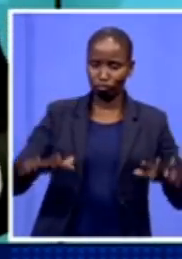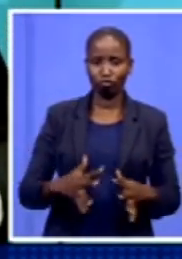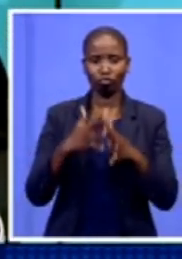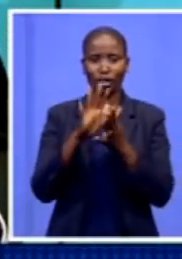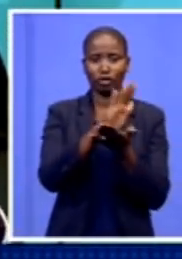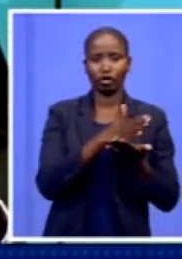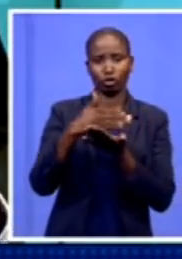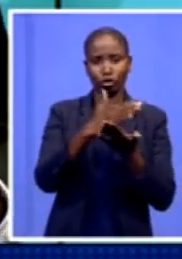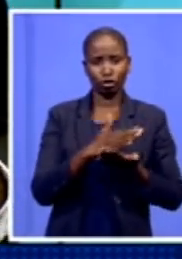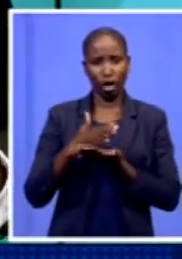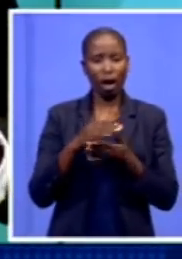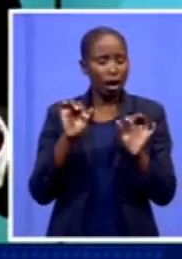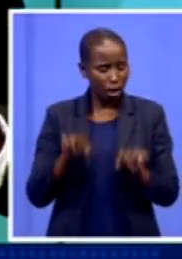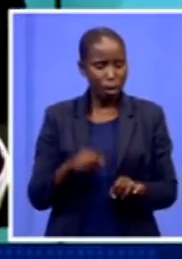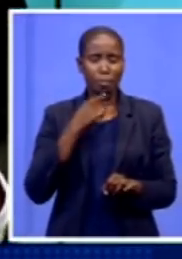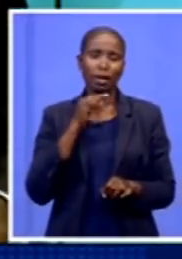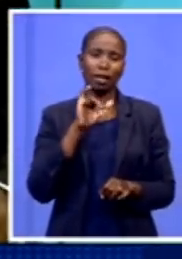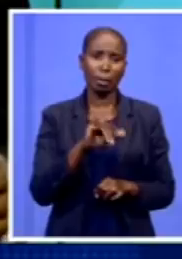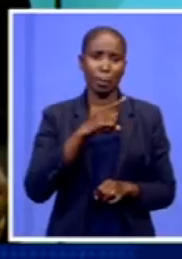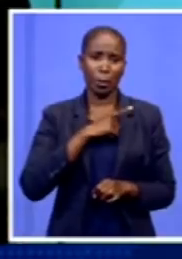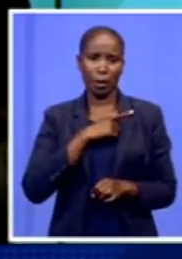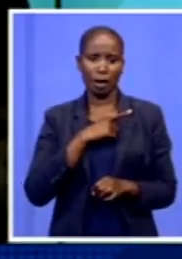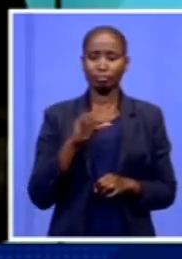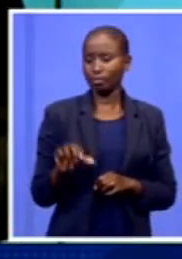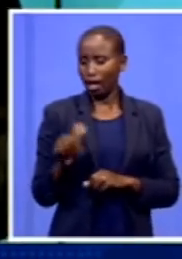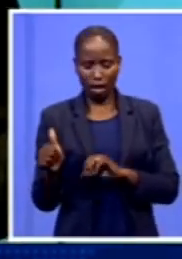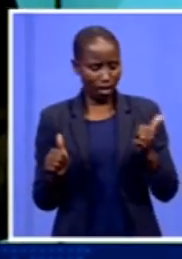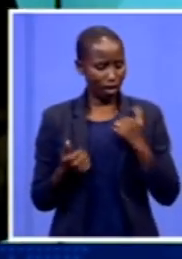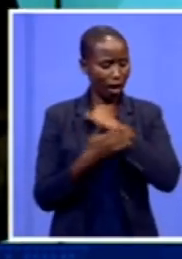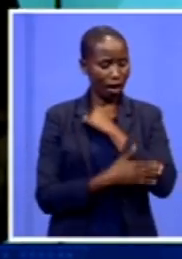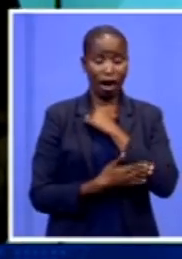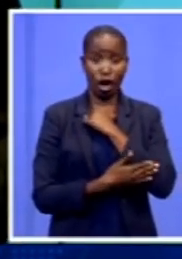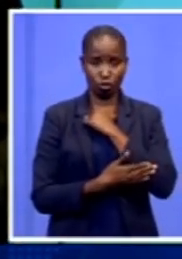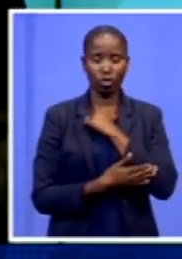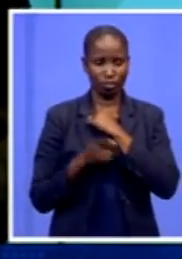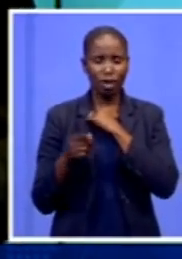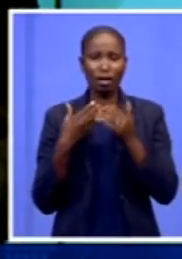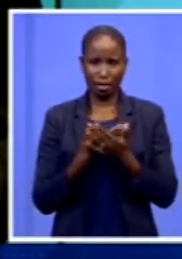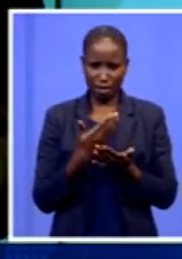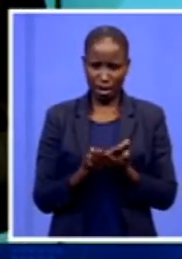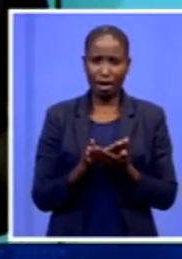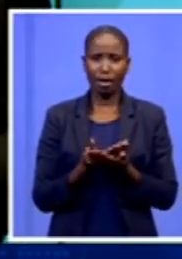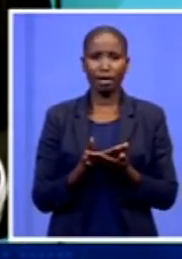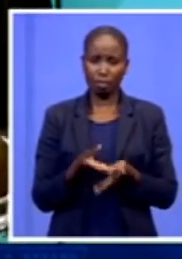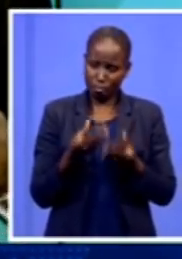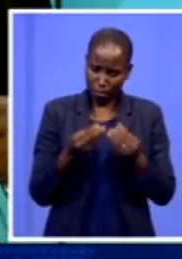our peer countries should also be able to find ways of including